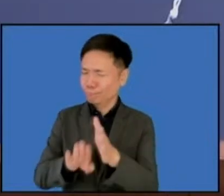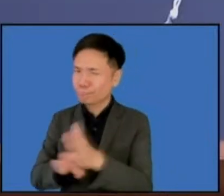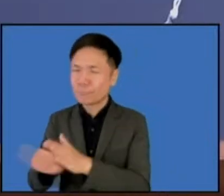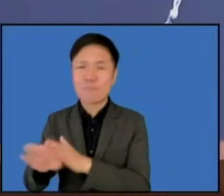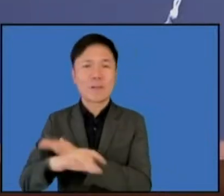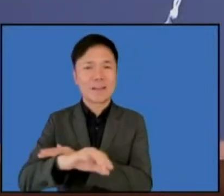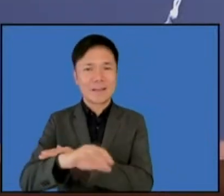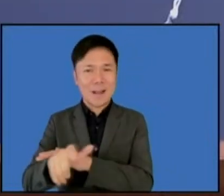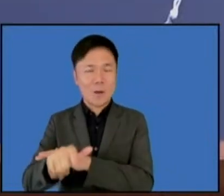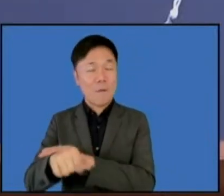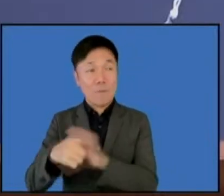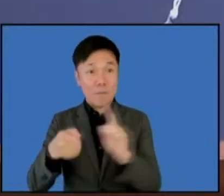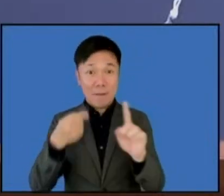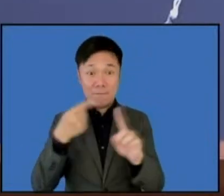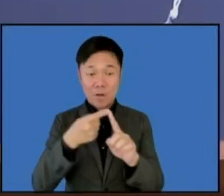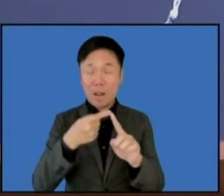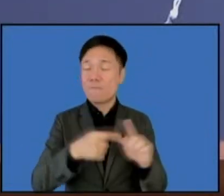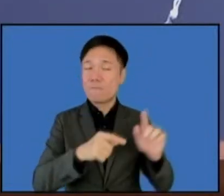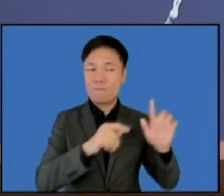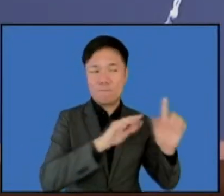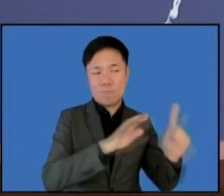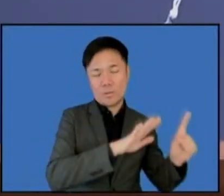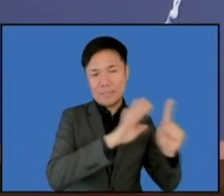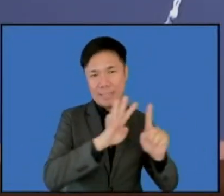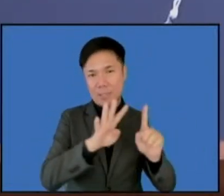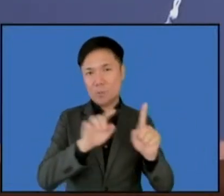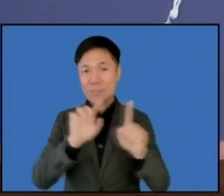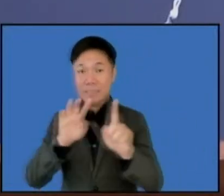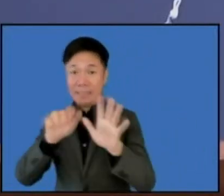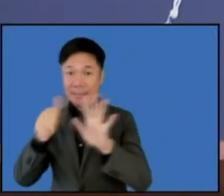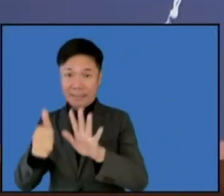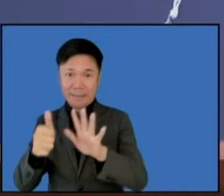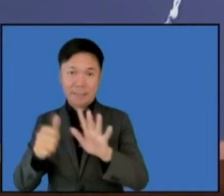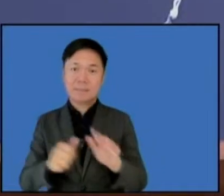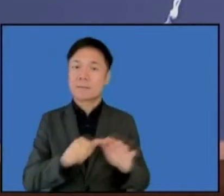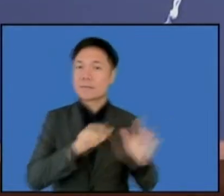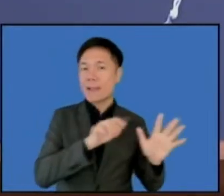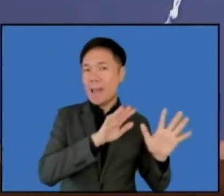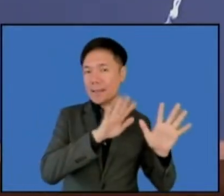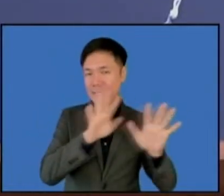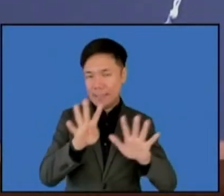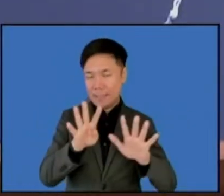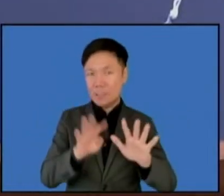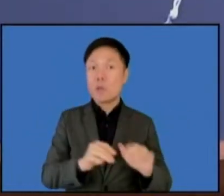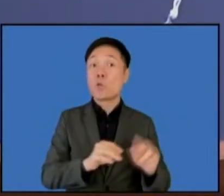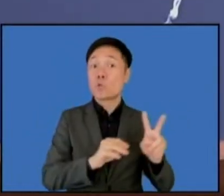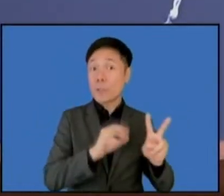addressing the objective 14 to 16, 19, 20, and 22.